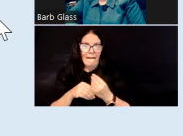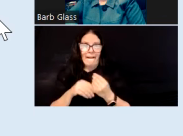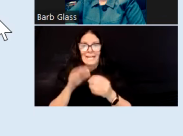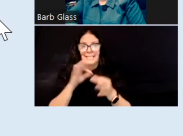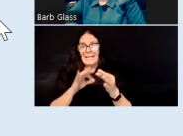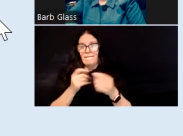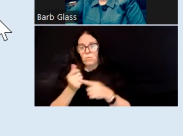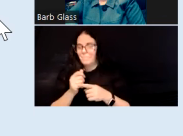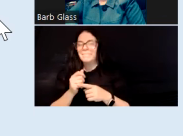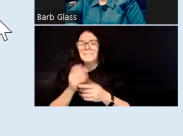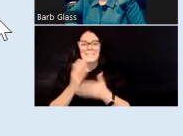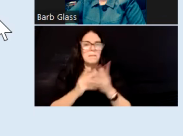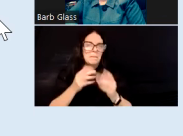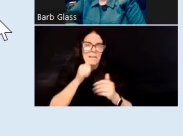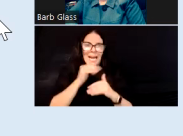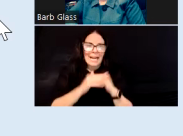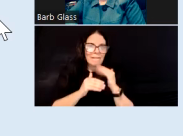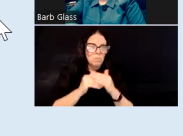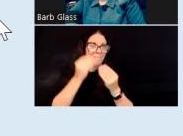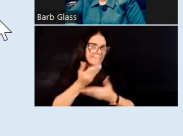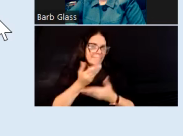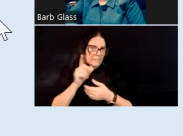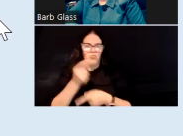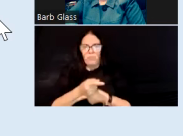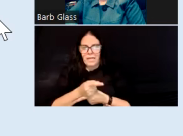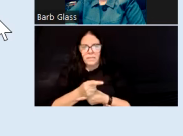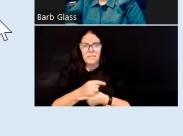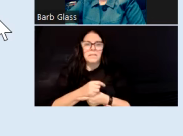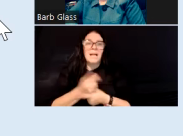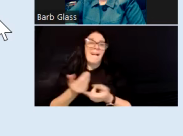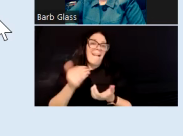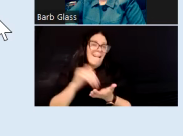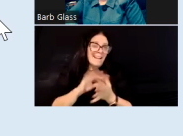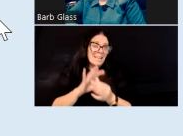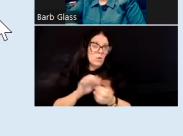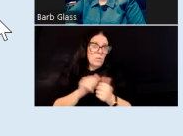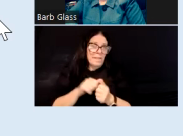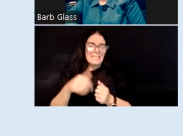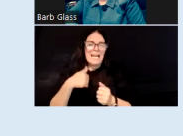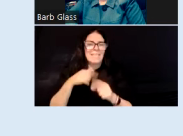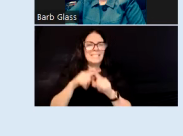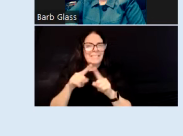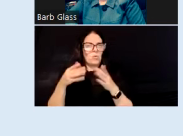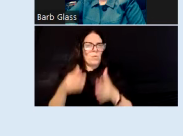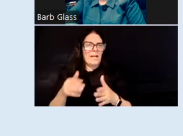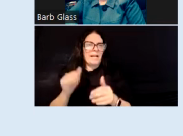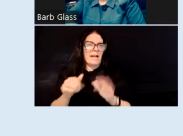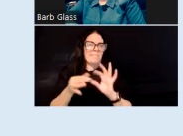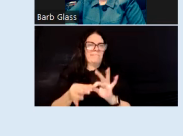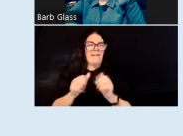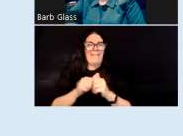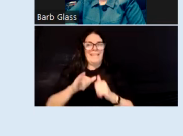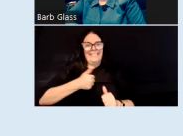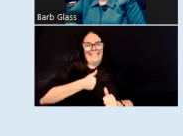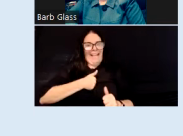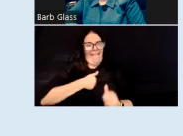disability. Absolutely true. With respect to this, again, there's different ways to address this whole self-identification